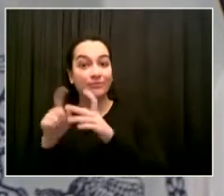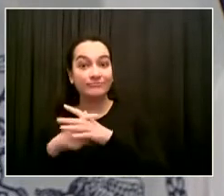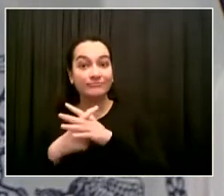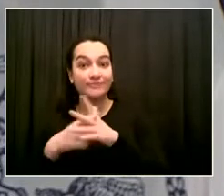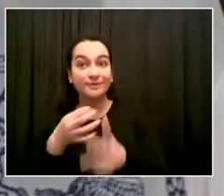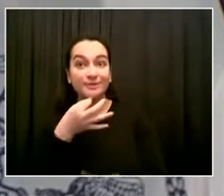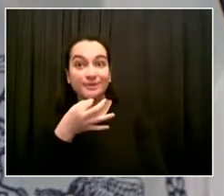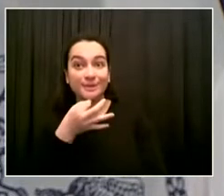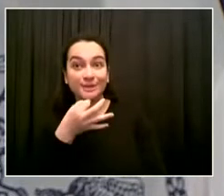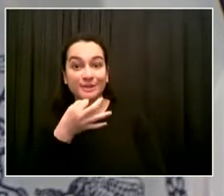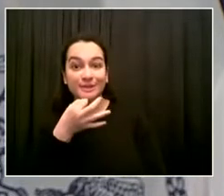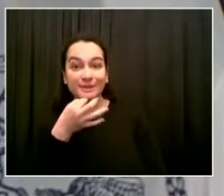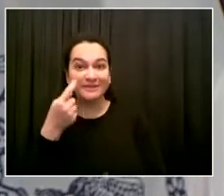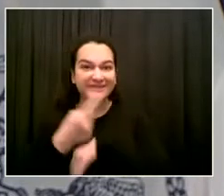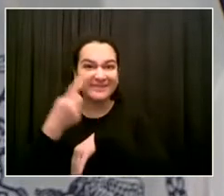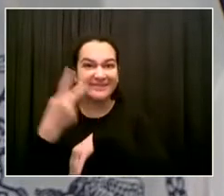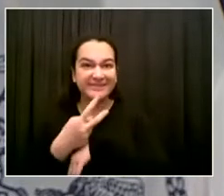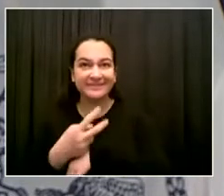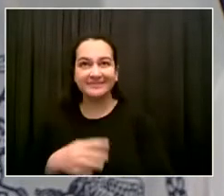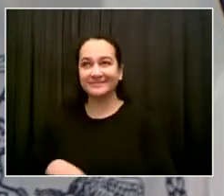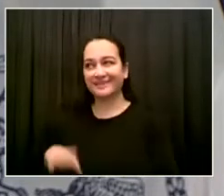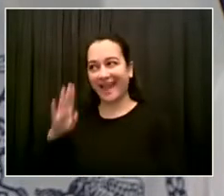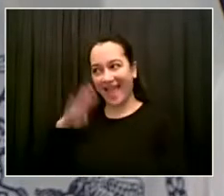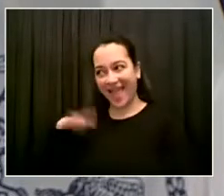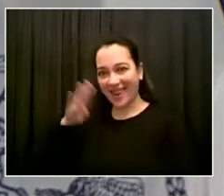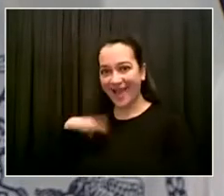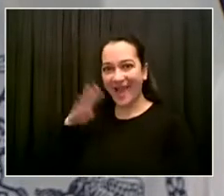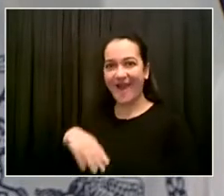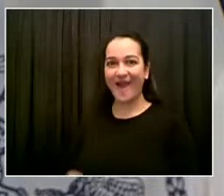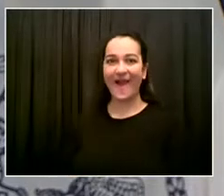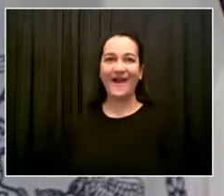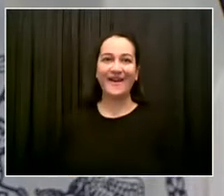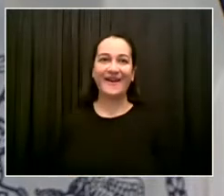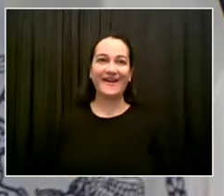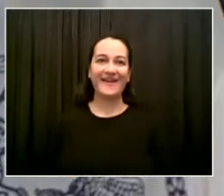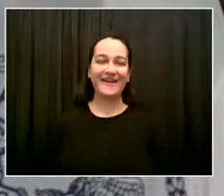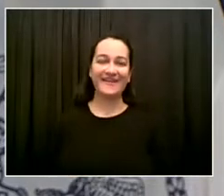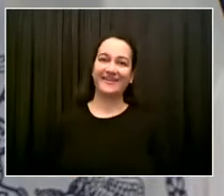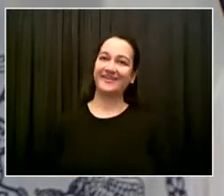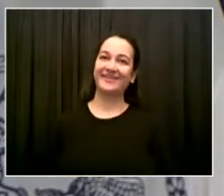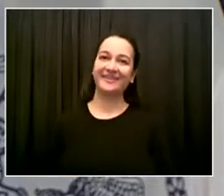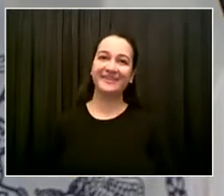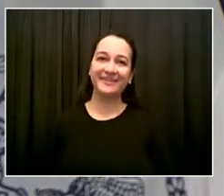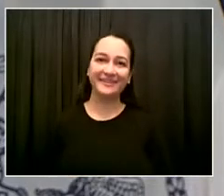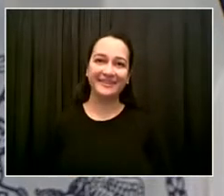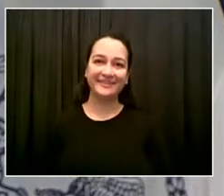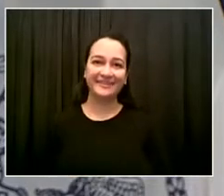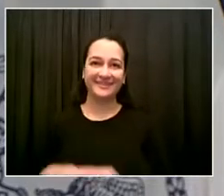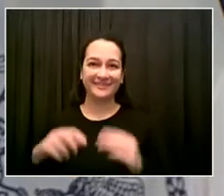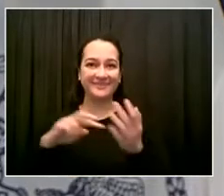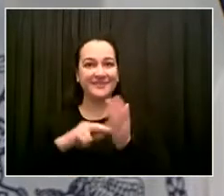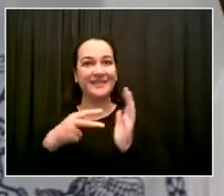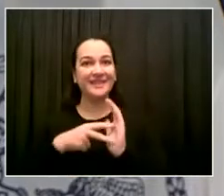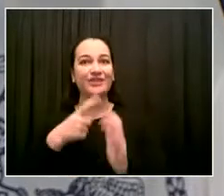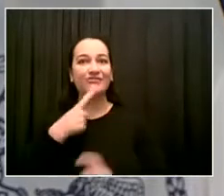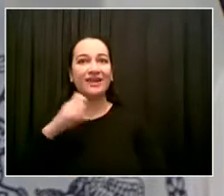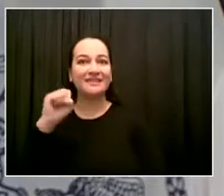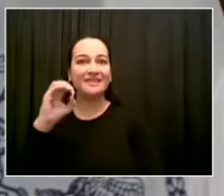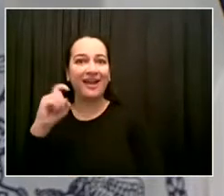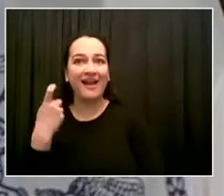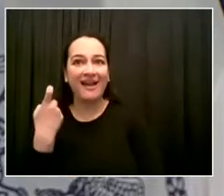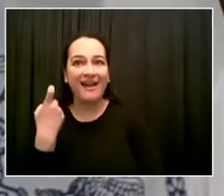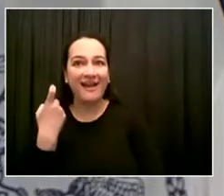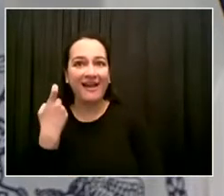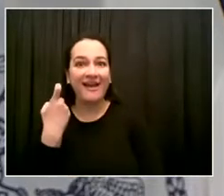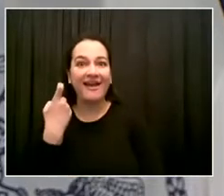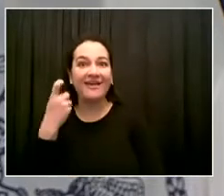Red Sox first loss of the season, just days away. Ouch, Henry. That's awfully personal, Sorry. Henry. Let's